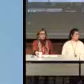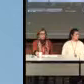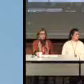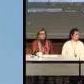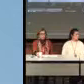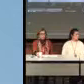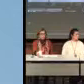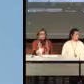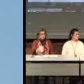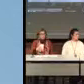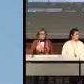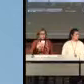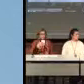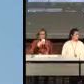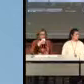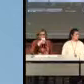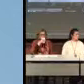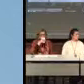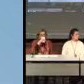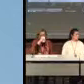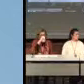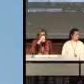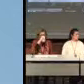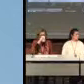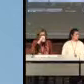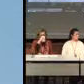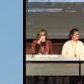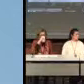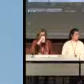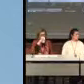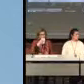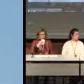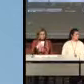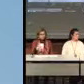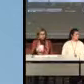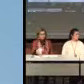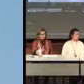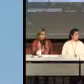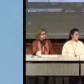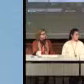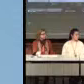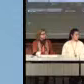through, but destroyed your hearing